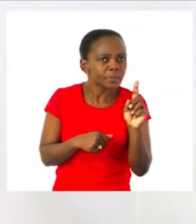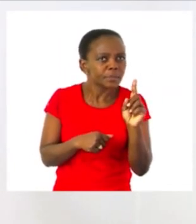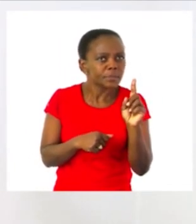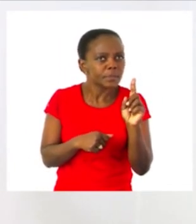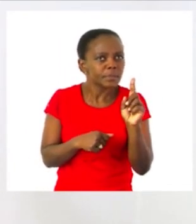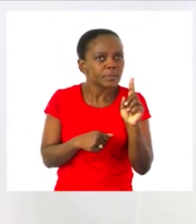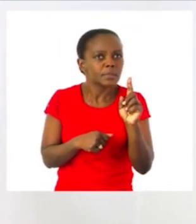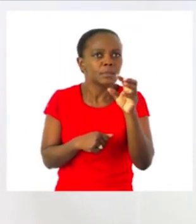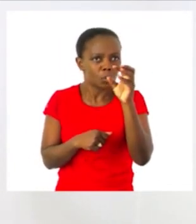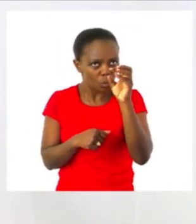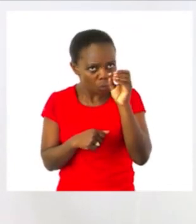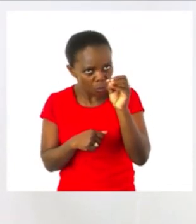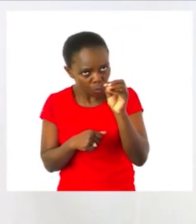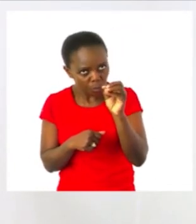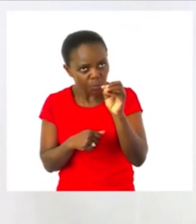Frog.